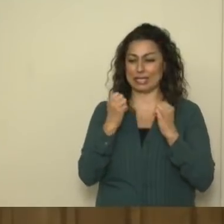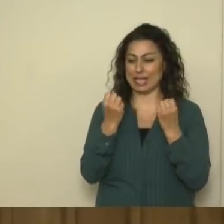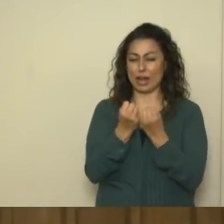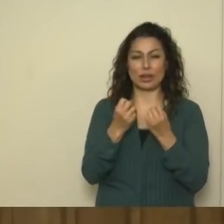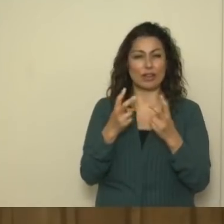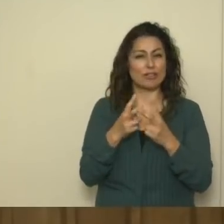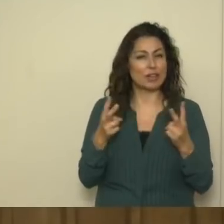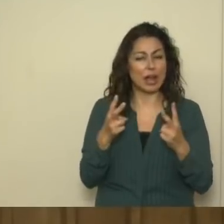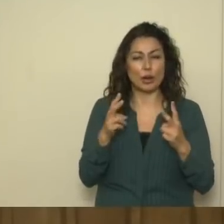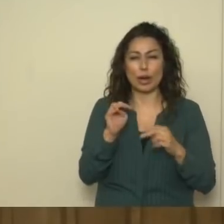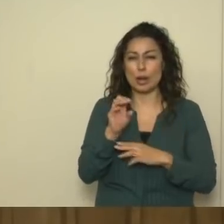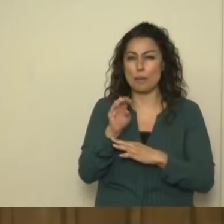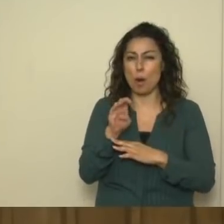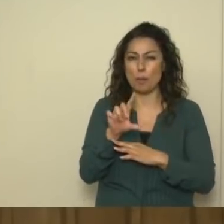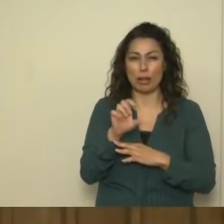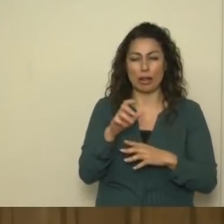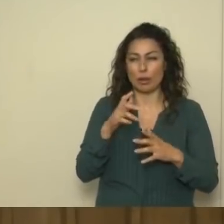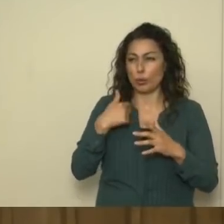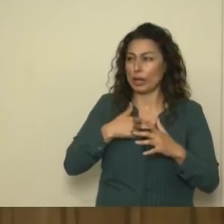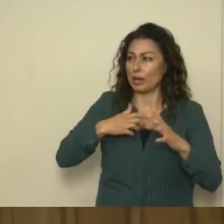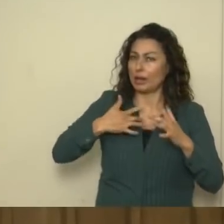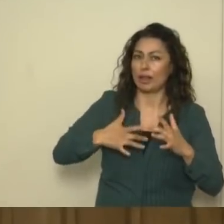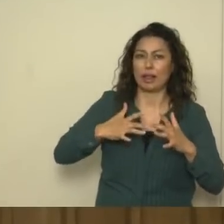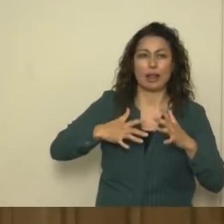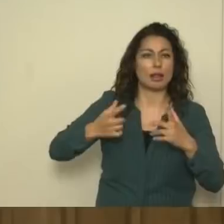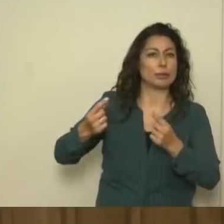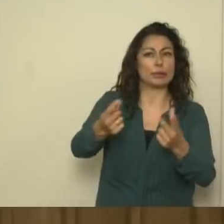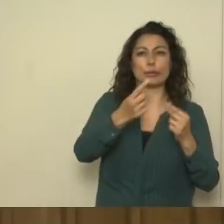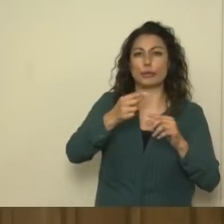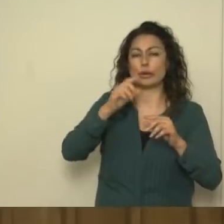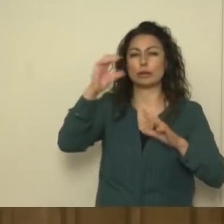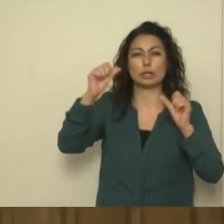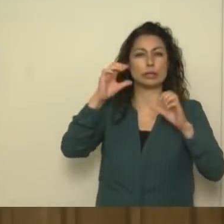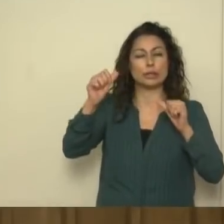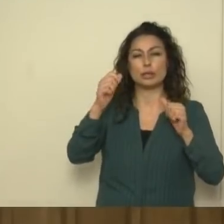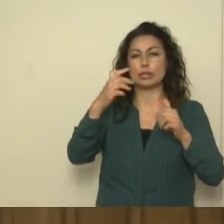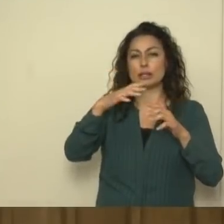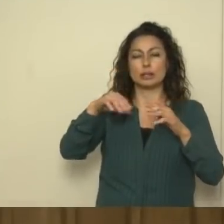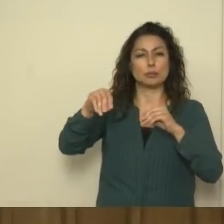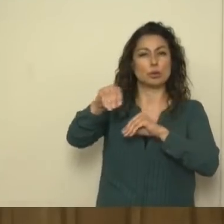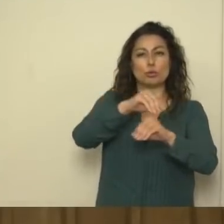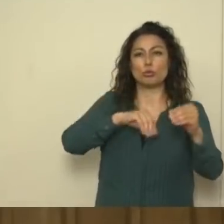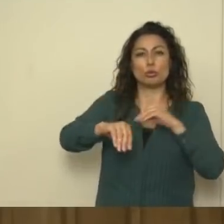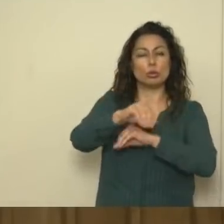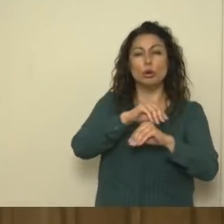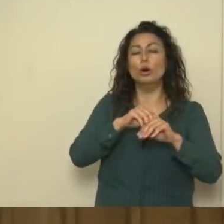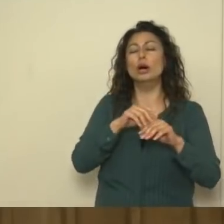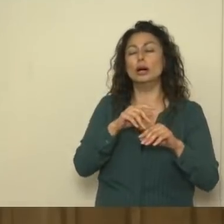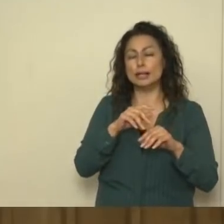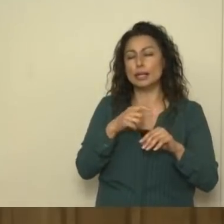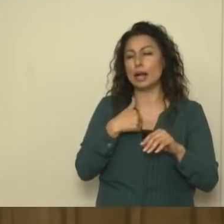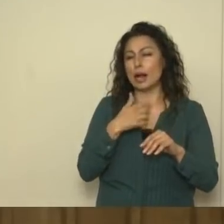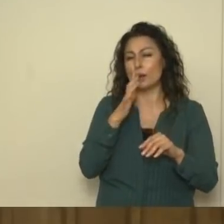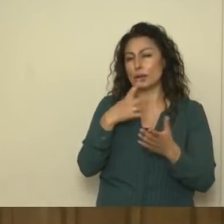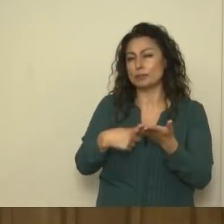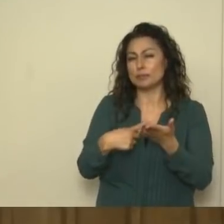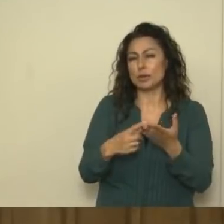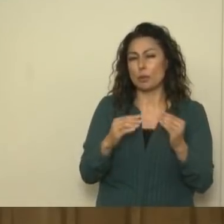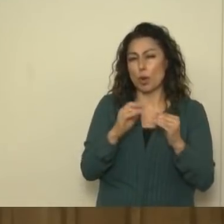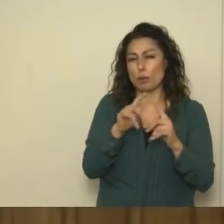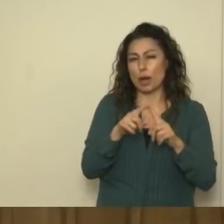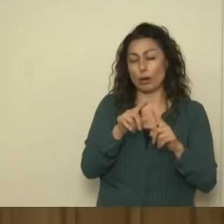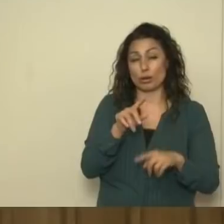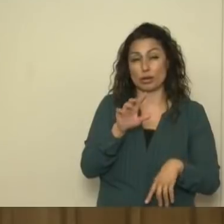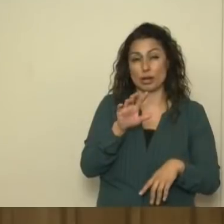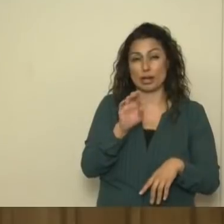lockdown, and I'll come back. I'll get back to you on what percent of counties do we have where even